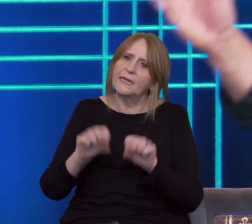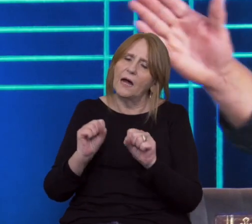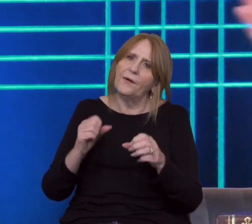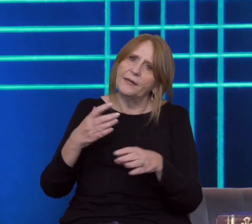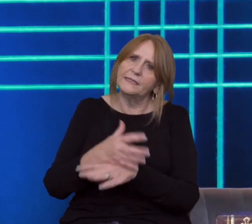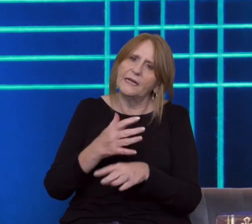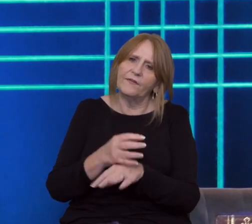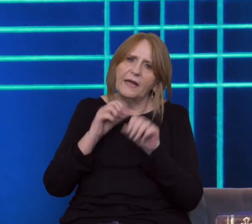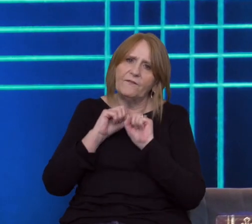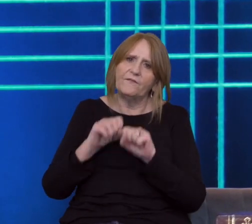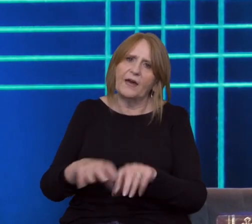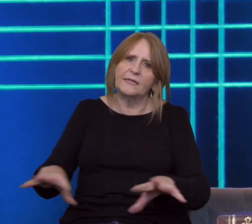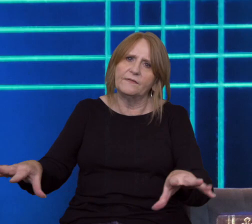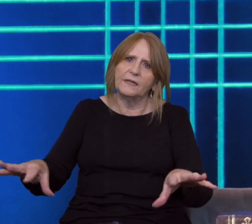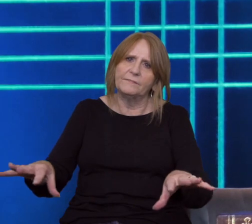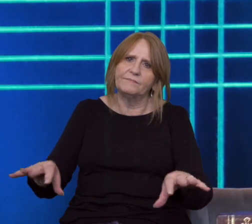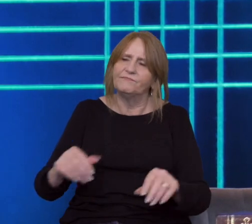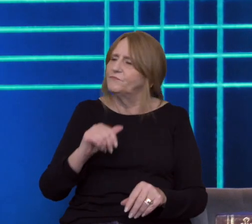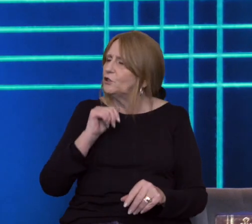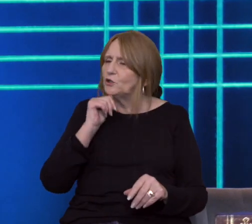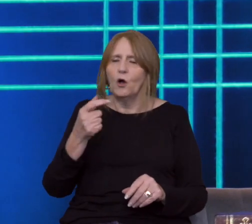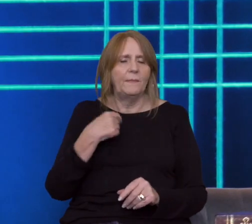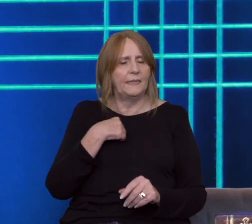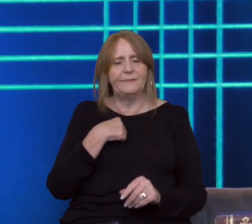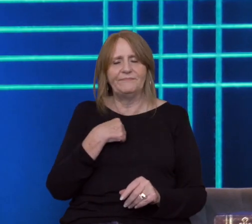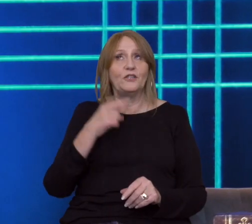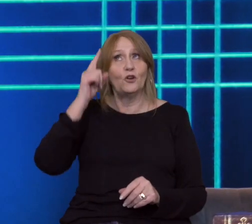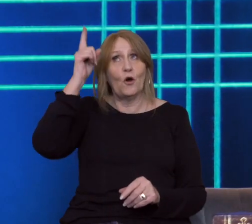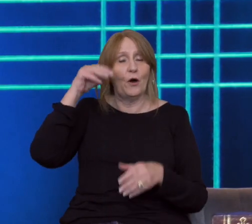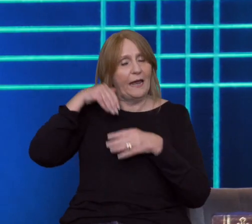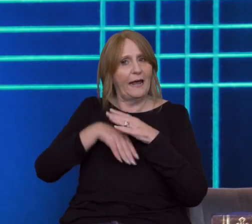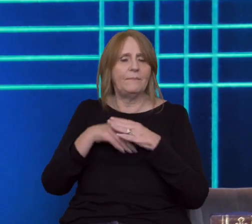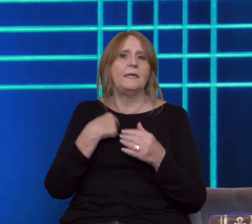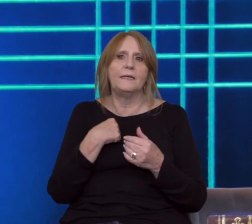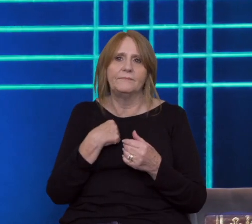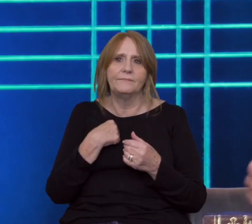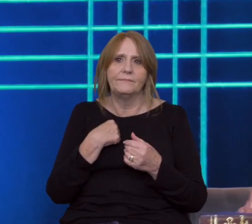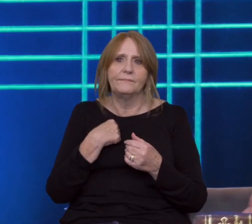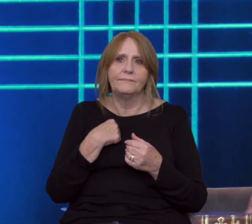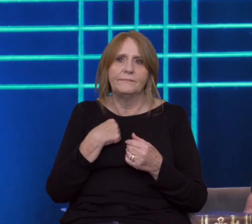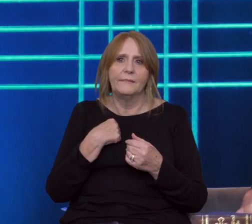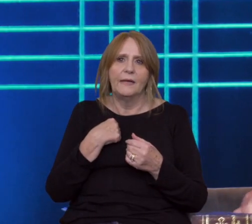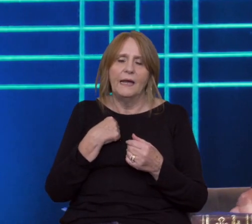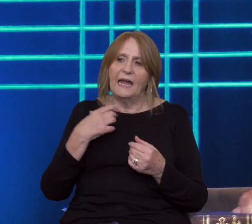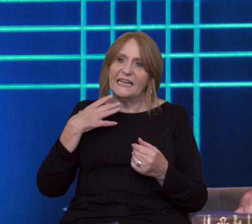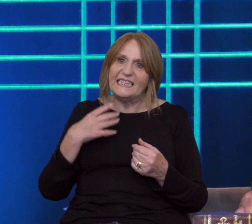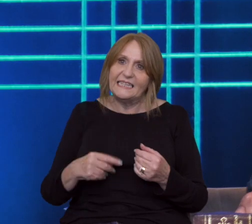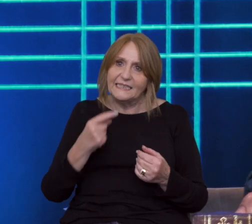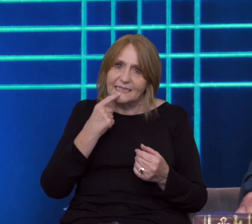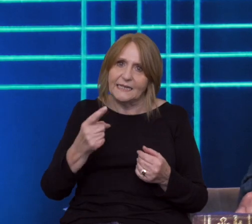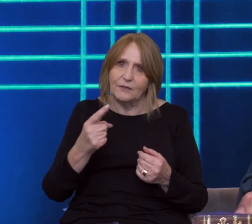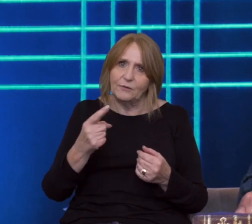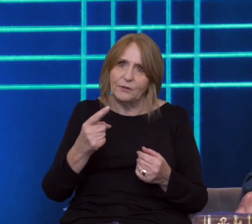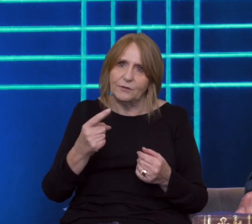it's God in me. And I need to tell you, as I tell myself and challenge us all, don't take